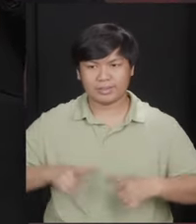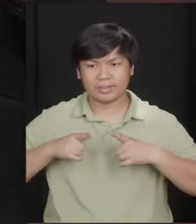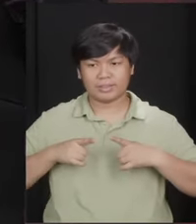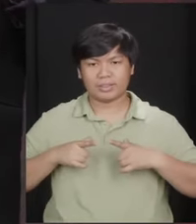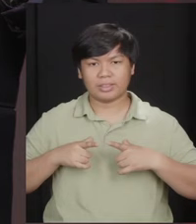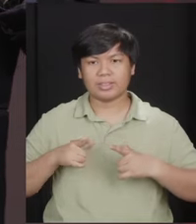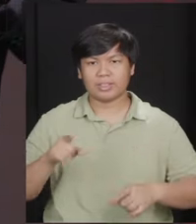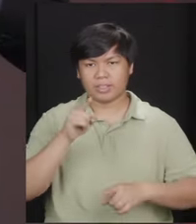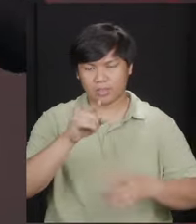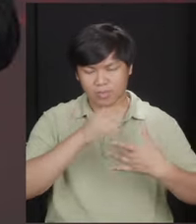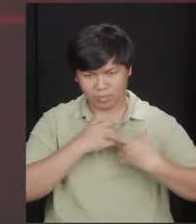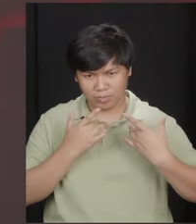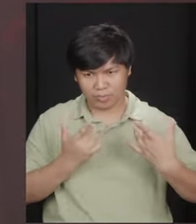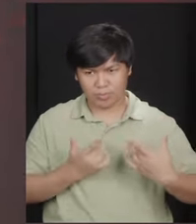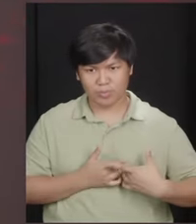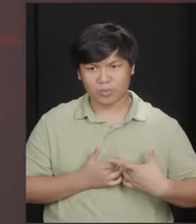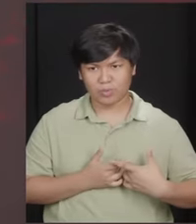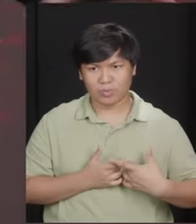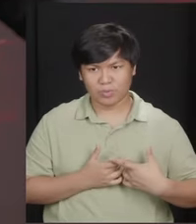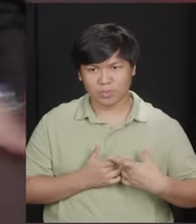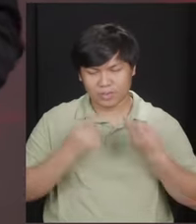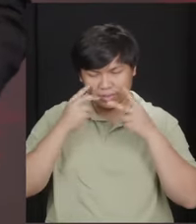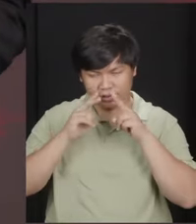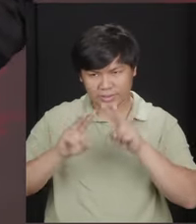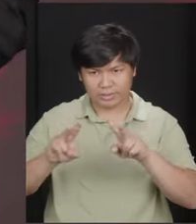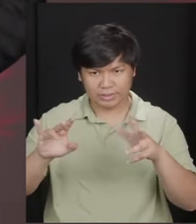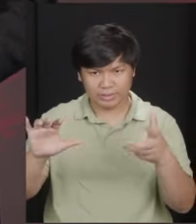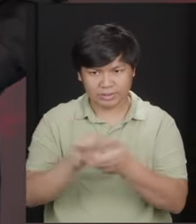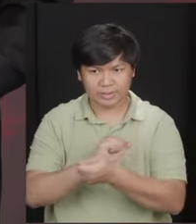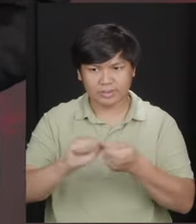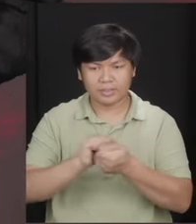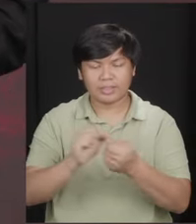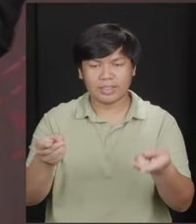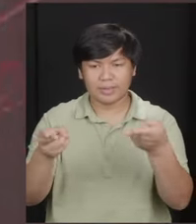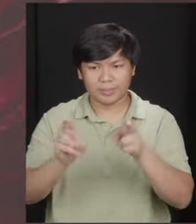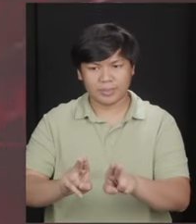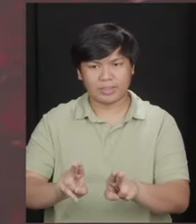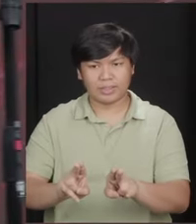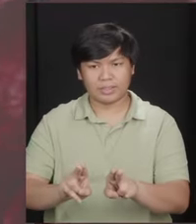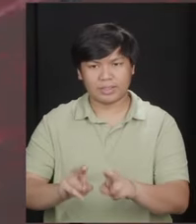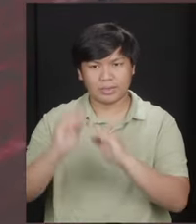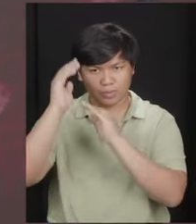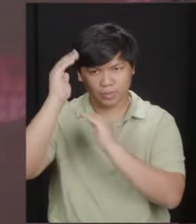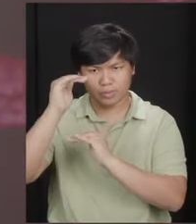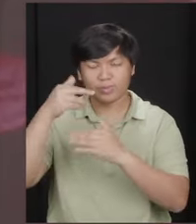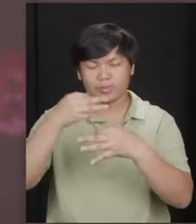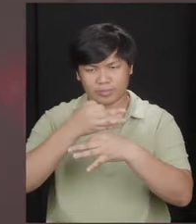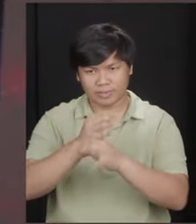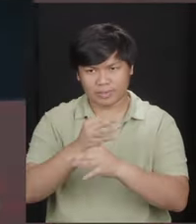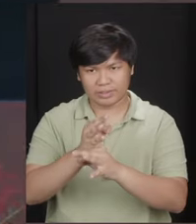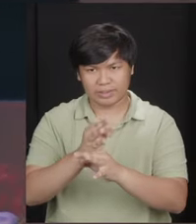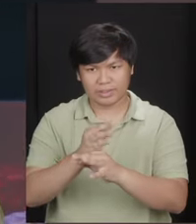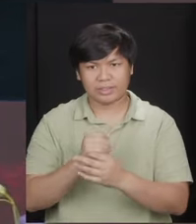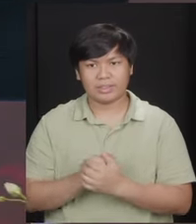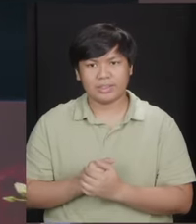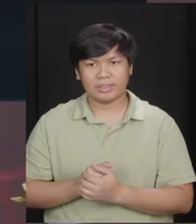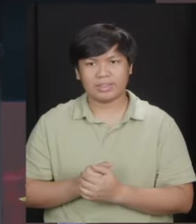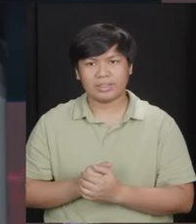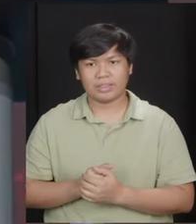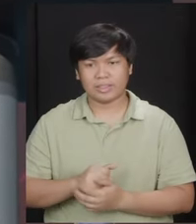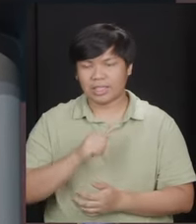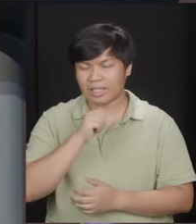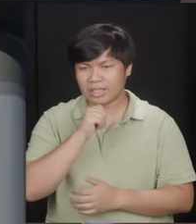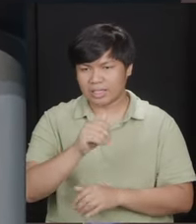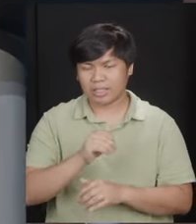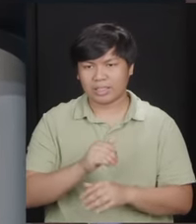least in your heart, and looking at the damage you've done and hoping to repair it. I'm not giving away confidence. I'm not